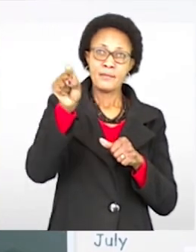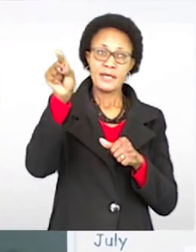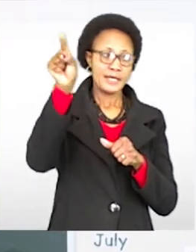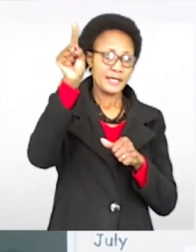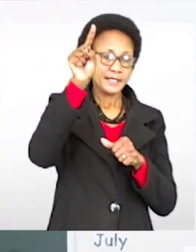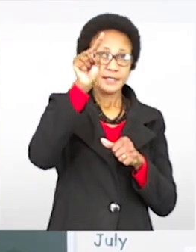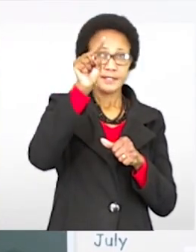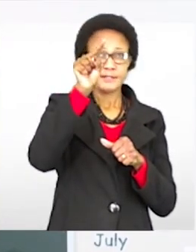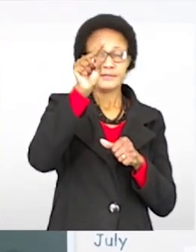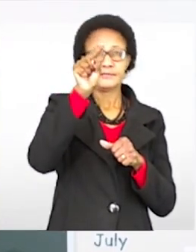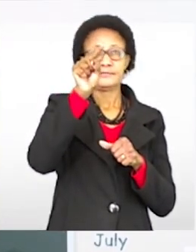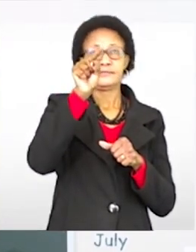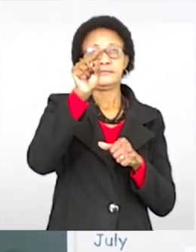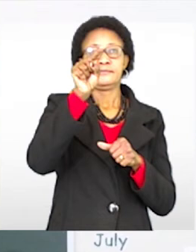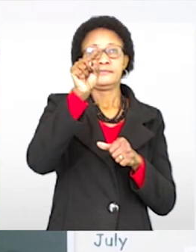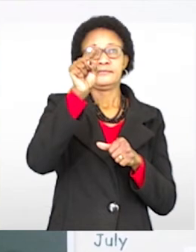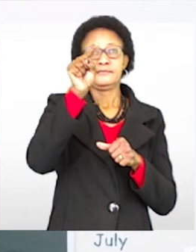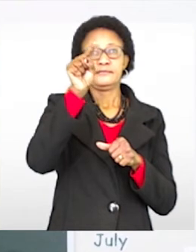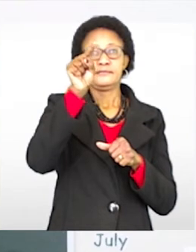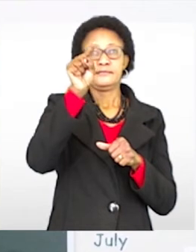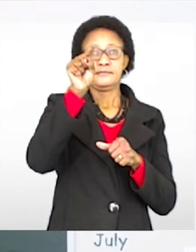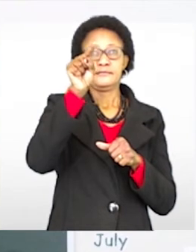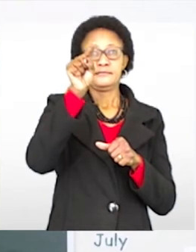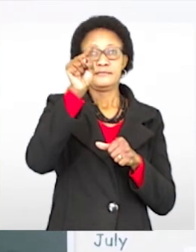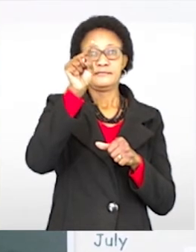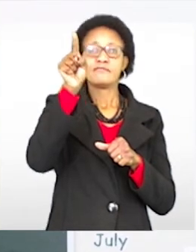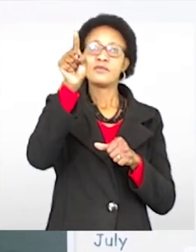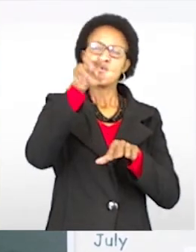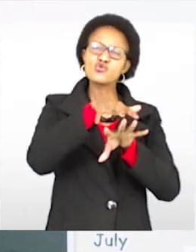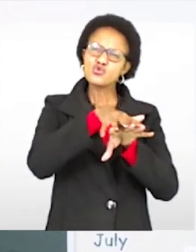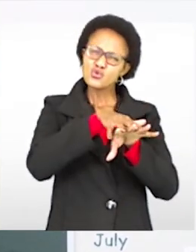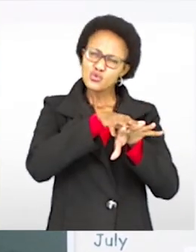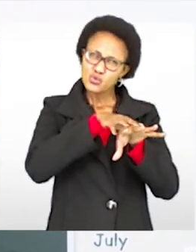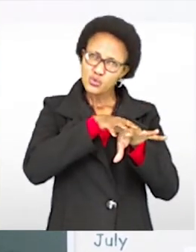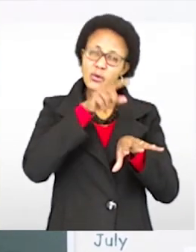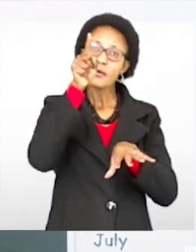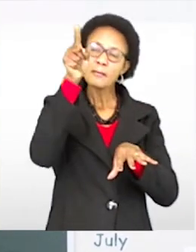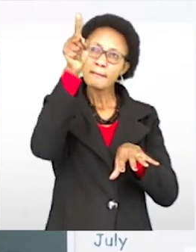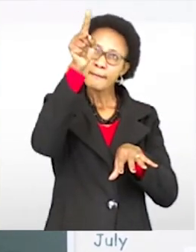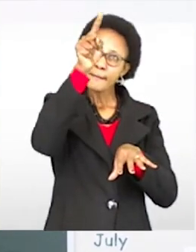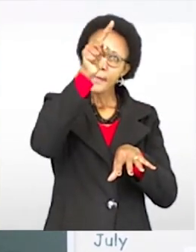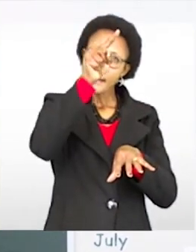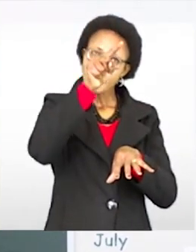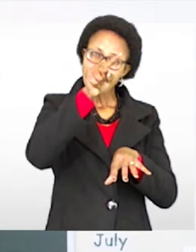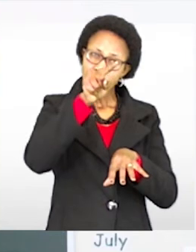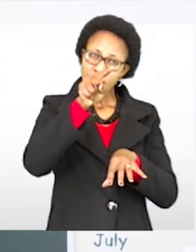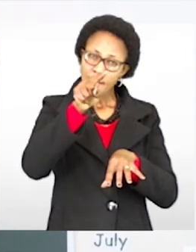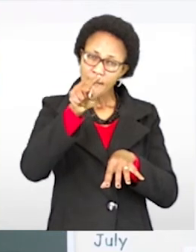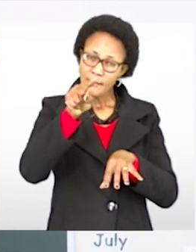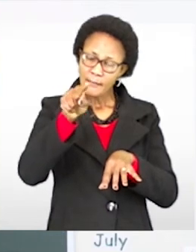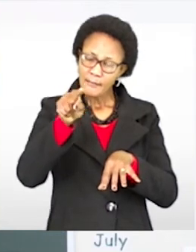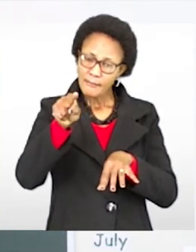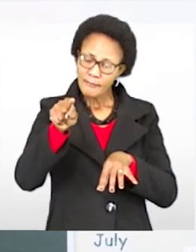Remember, when you're drawing, you must take your time so that you don't make any mistakes. We